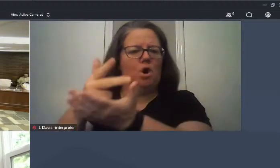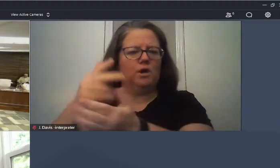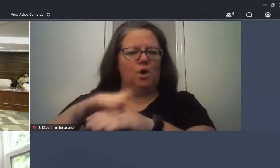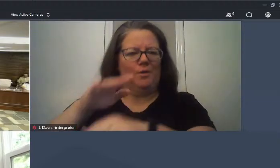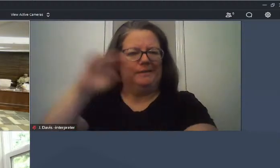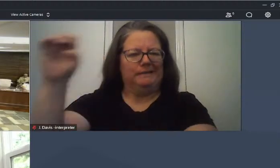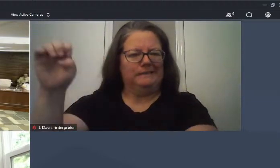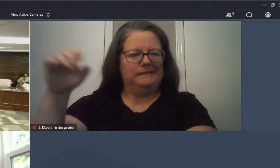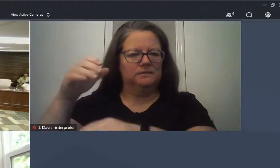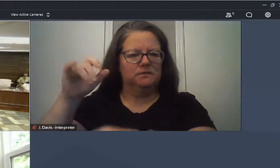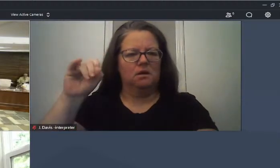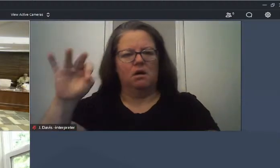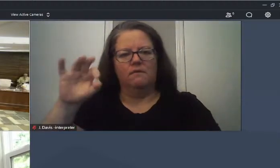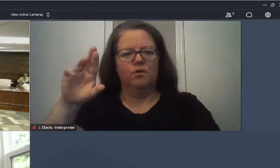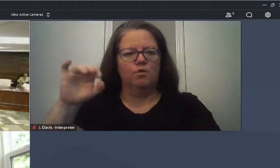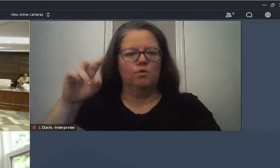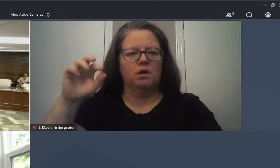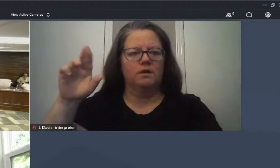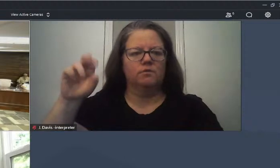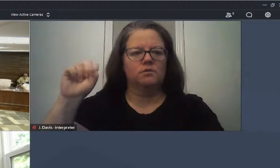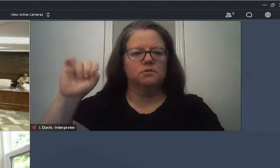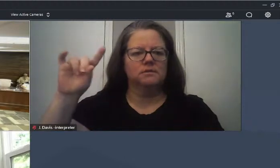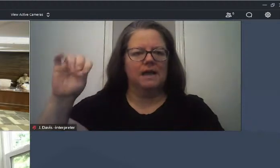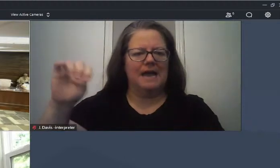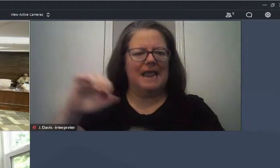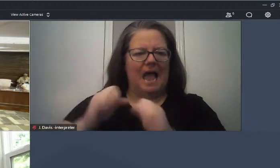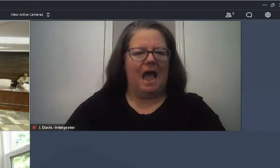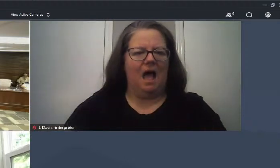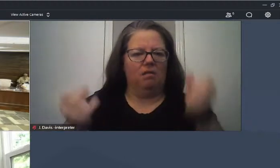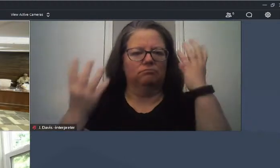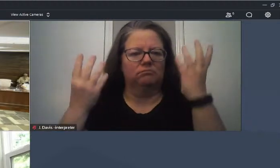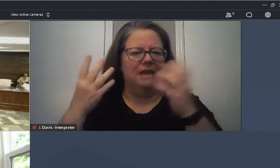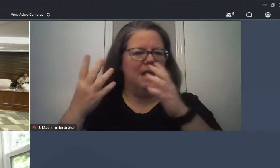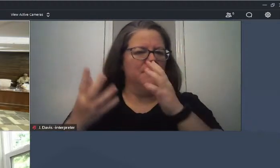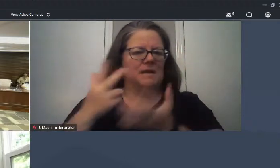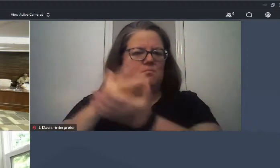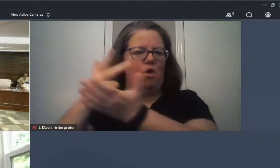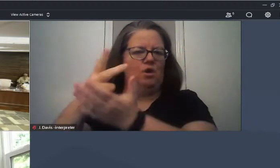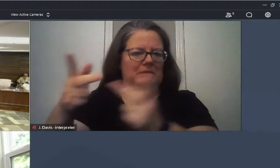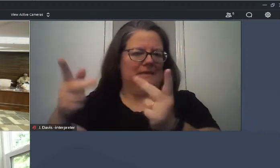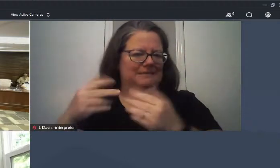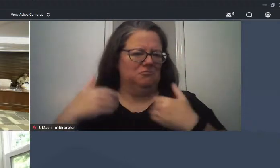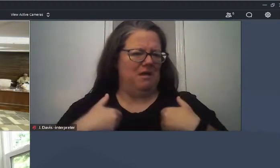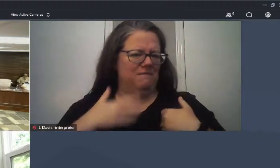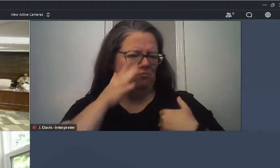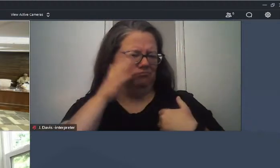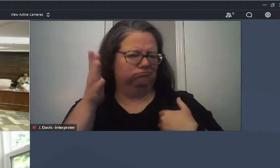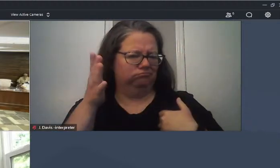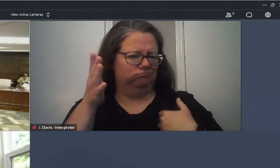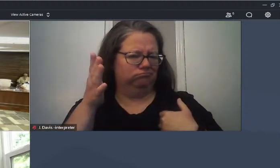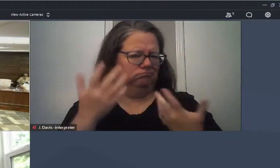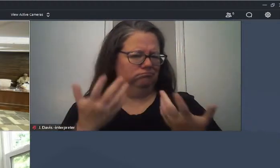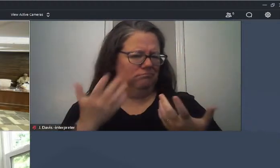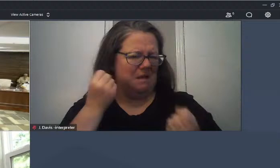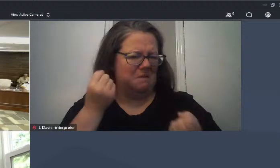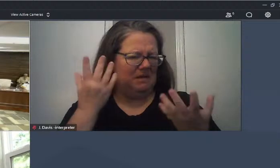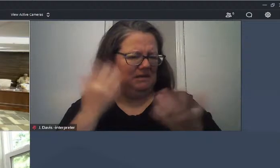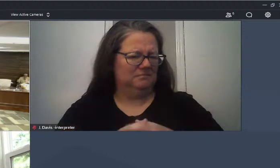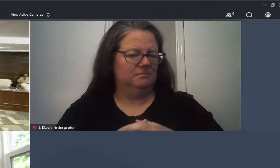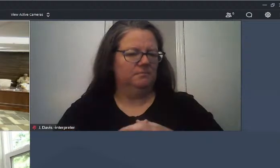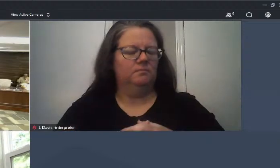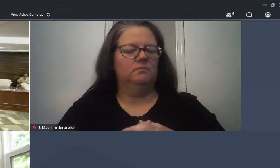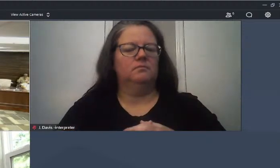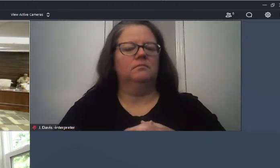Riverside, how many parking spaces could that have provided?